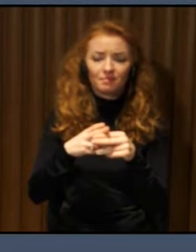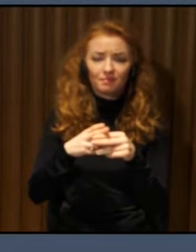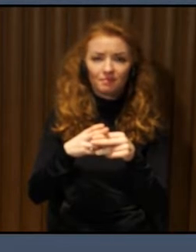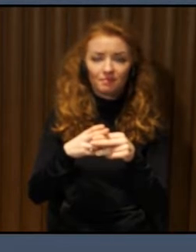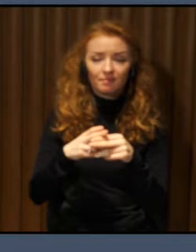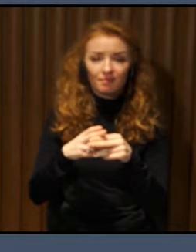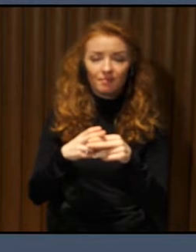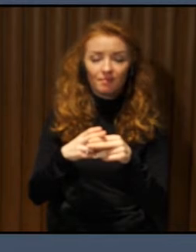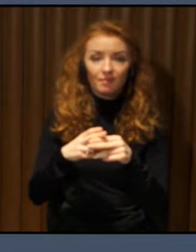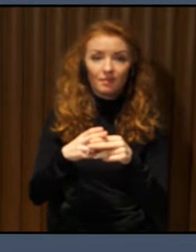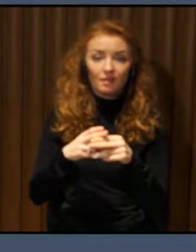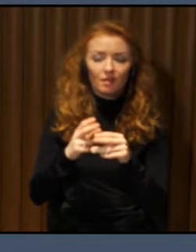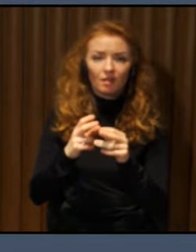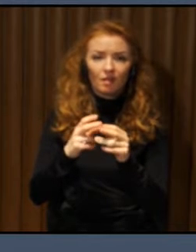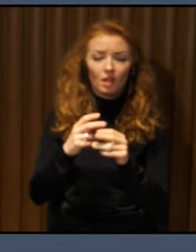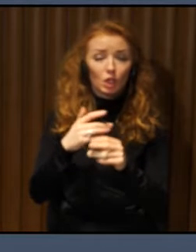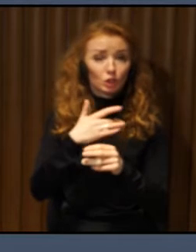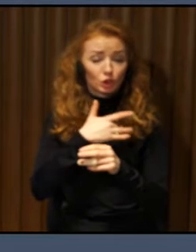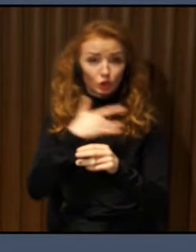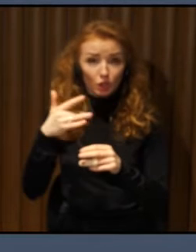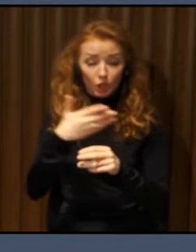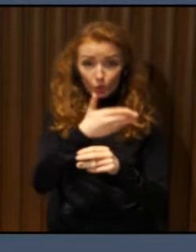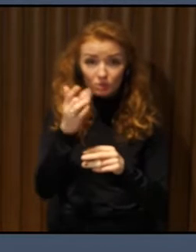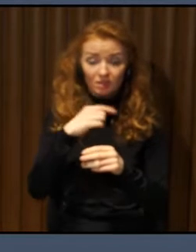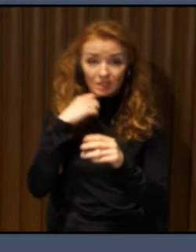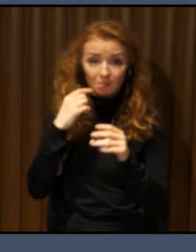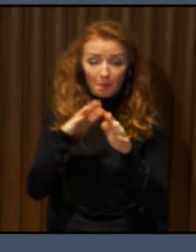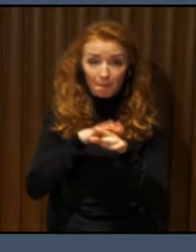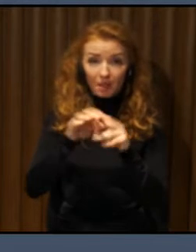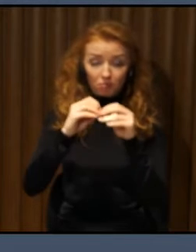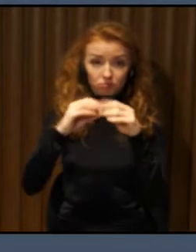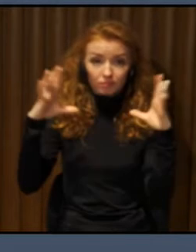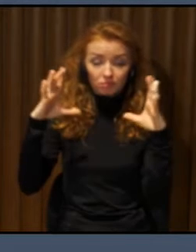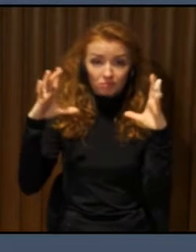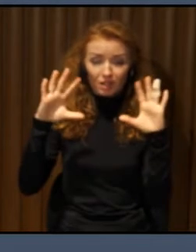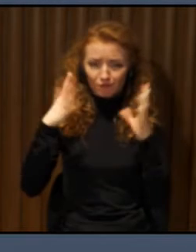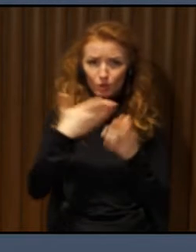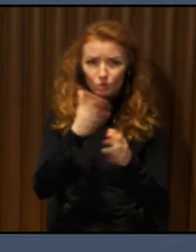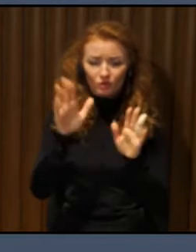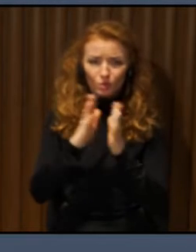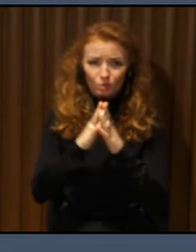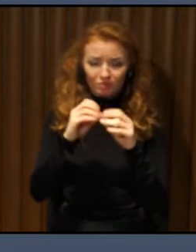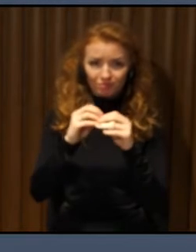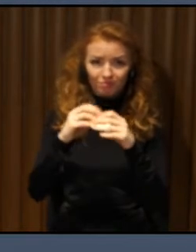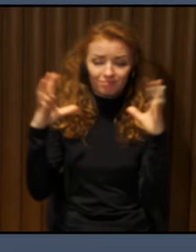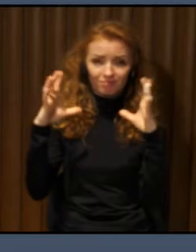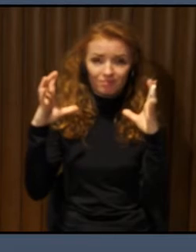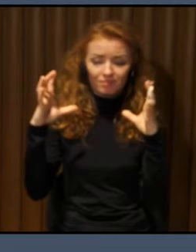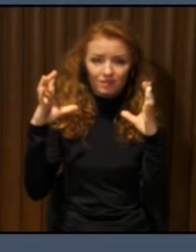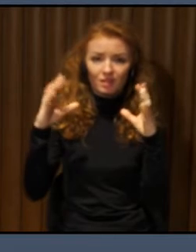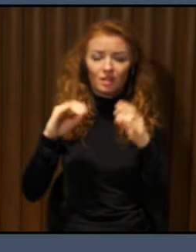a full screen. Can you try to press it? So it was kind of not listening to you. For us,